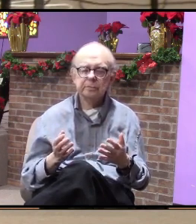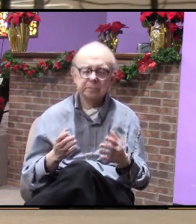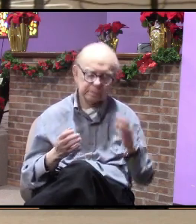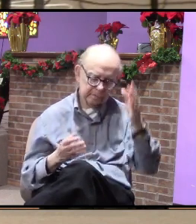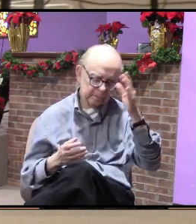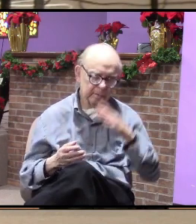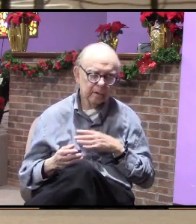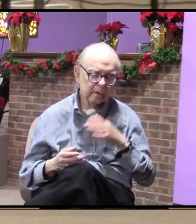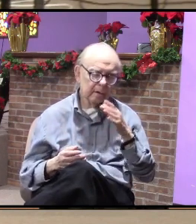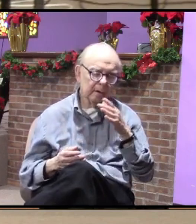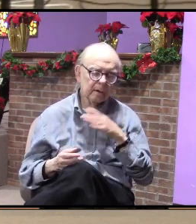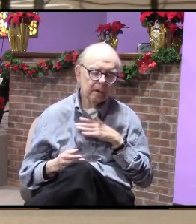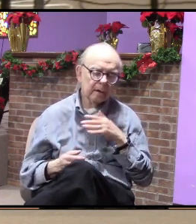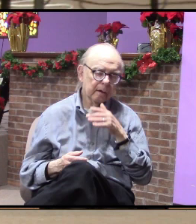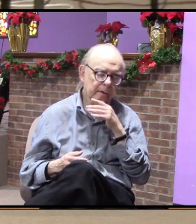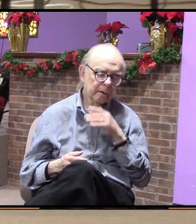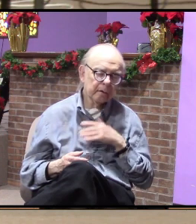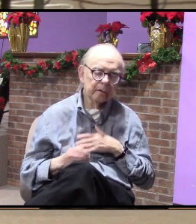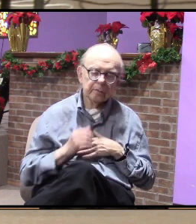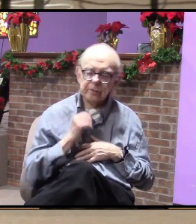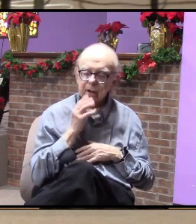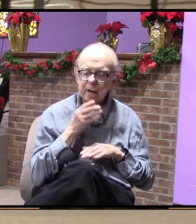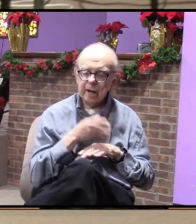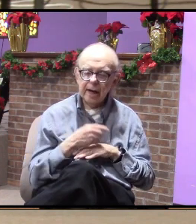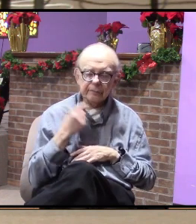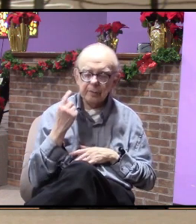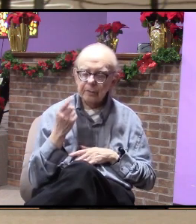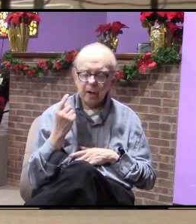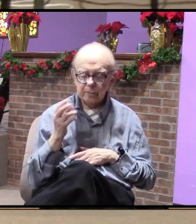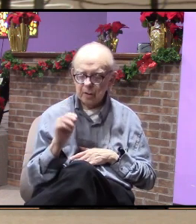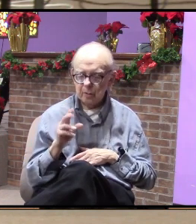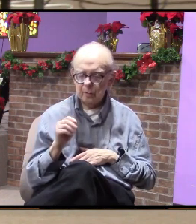Man and woman was not an afterthought.